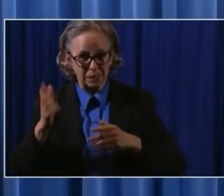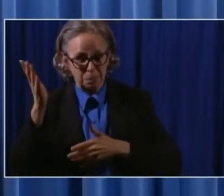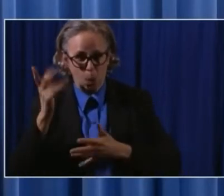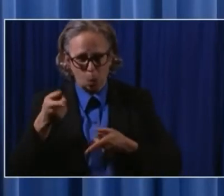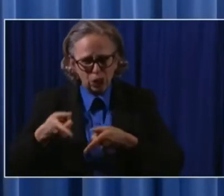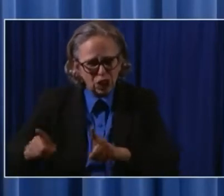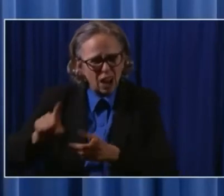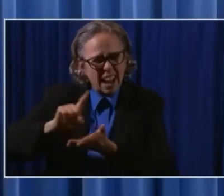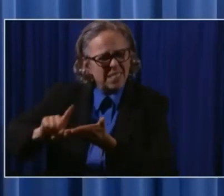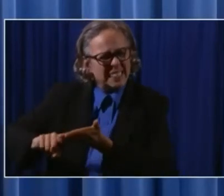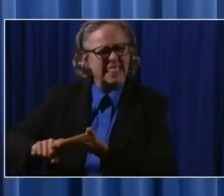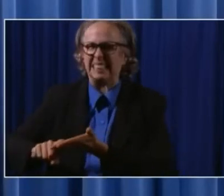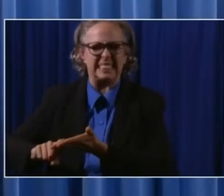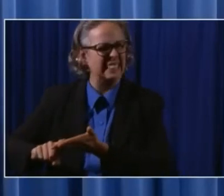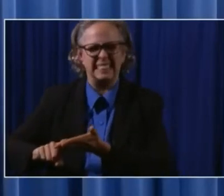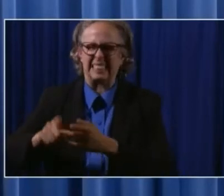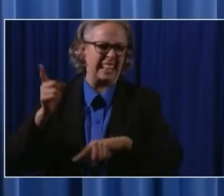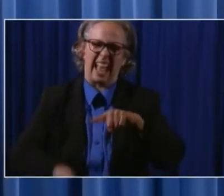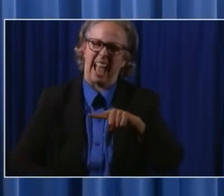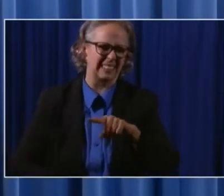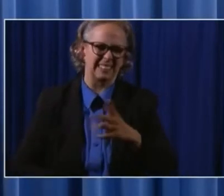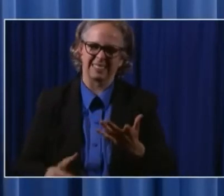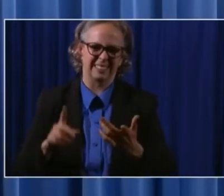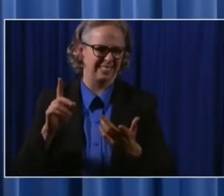Charged with a very, very, very serious crimes,